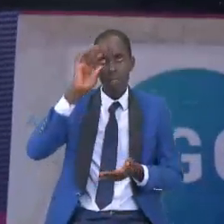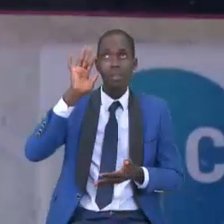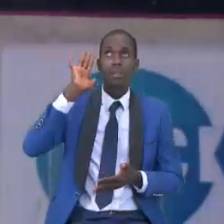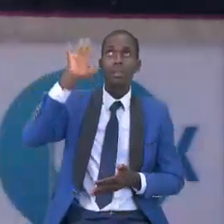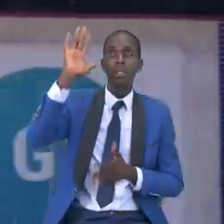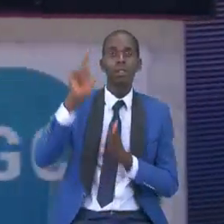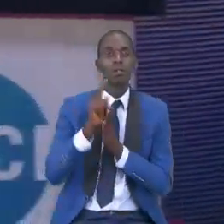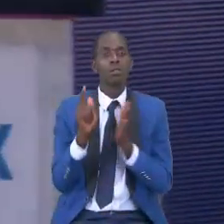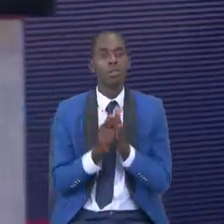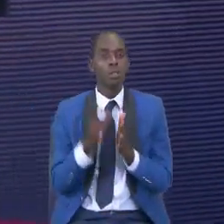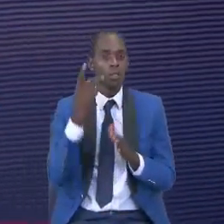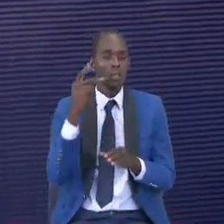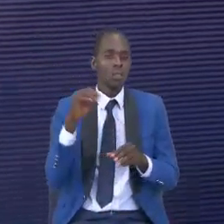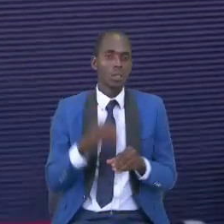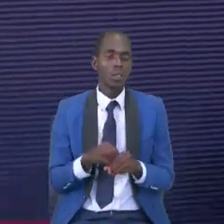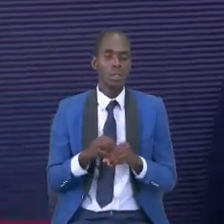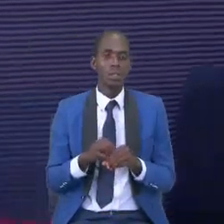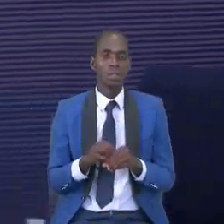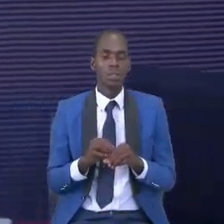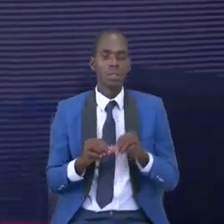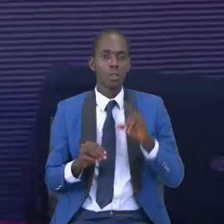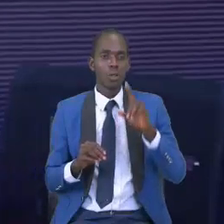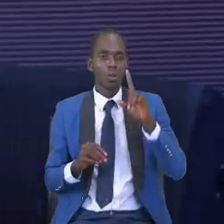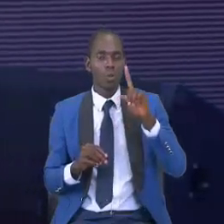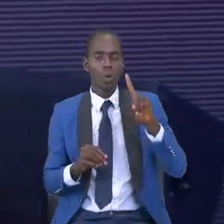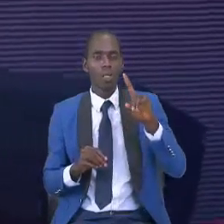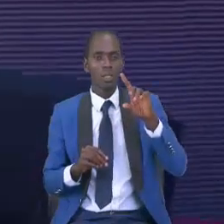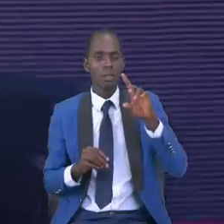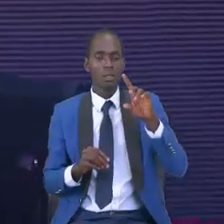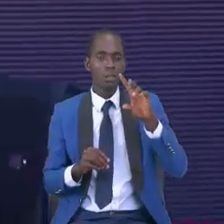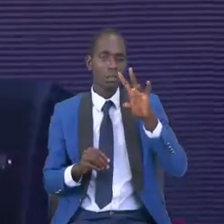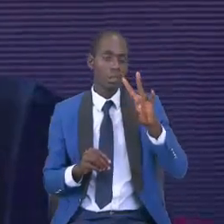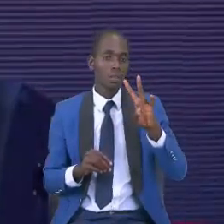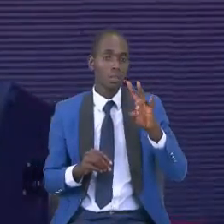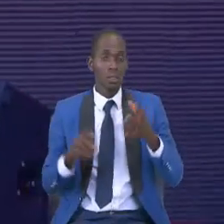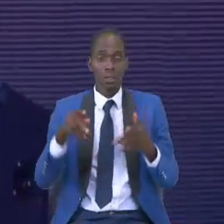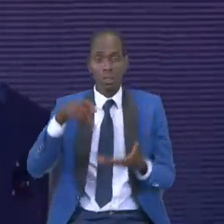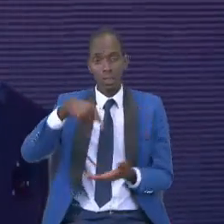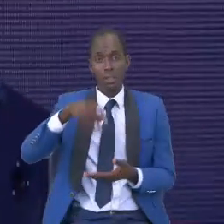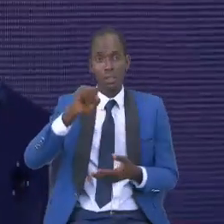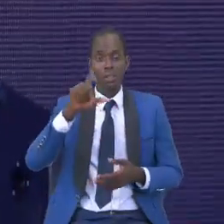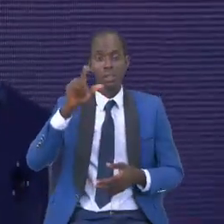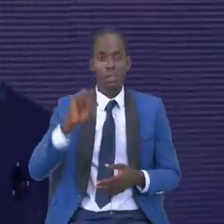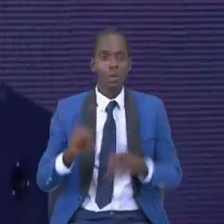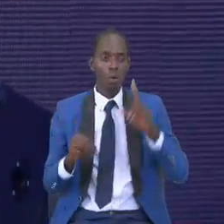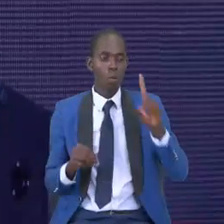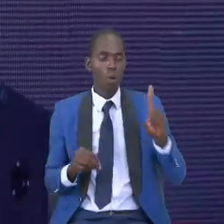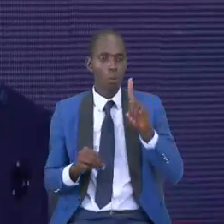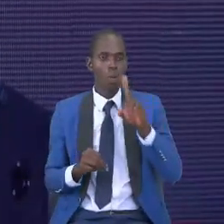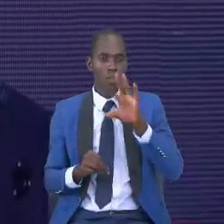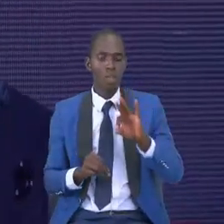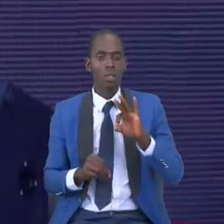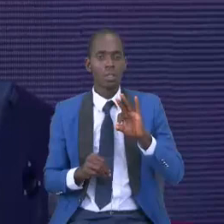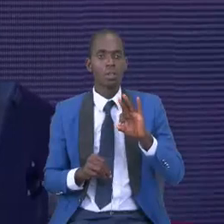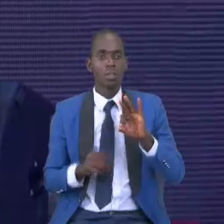1 verse 176, in the last verse of that Psalm 119, it says, I have gone astray. I have gone